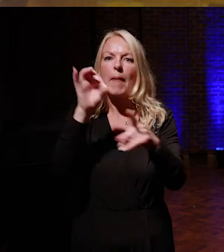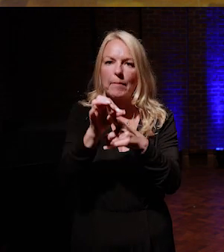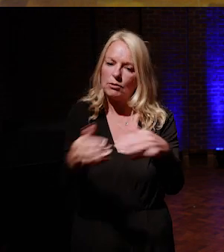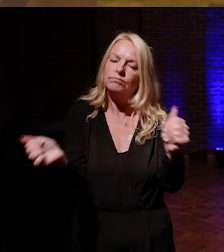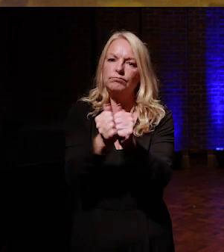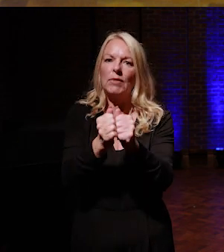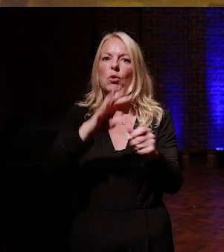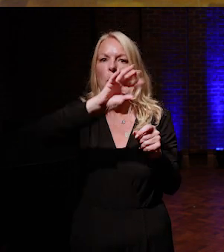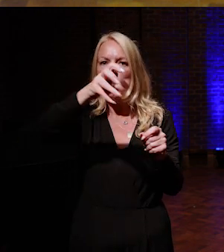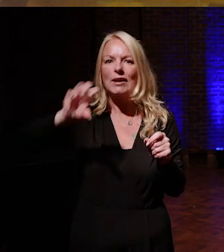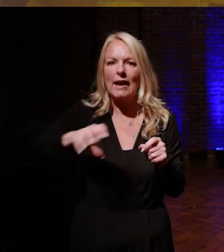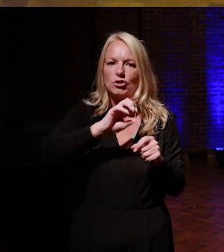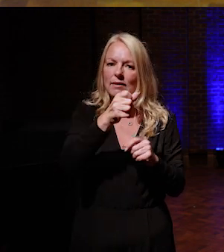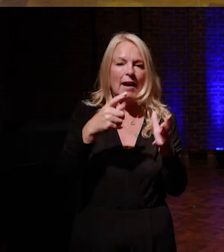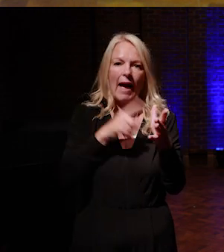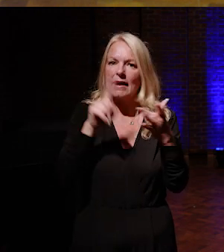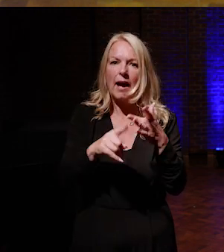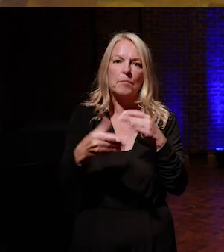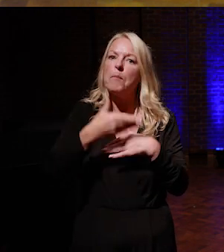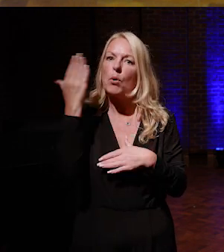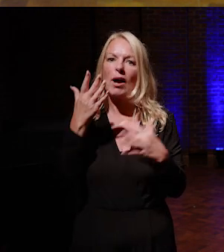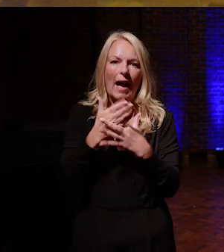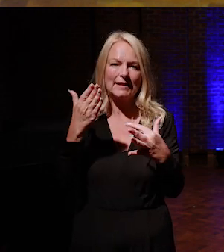locations. And the AI didn't have access to that.